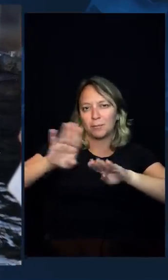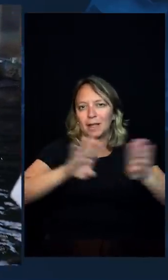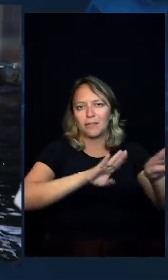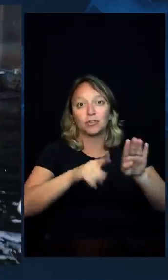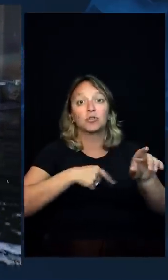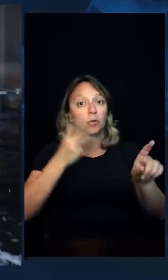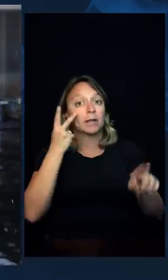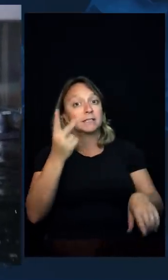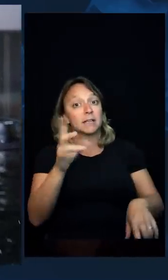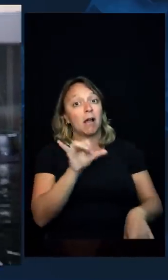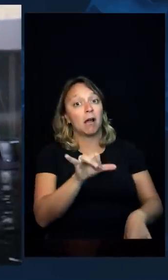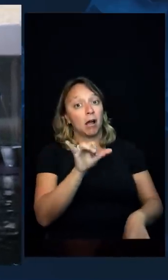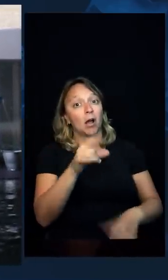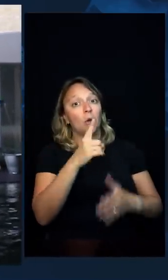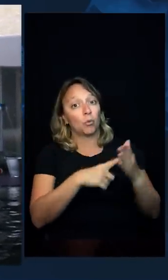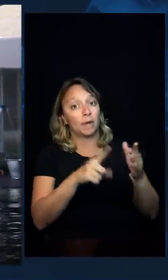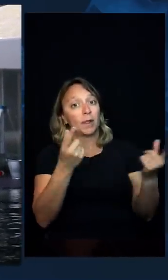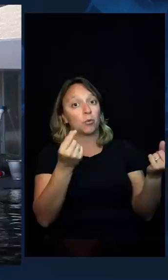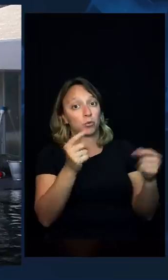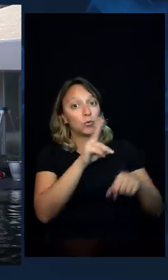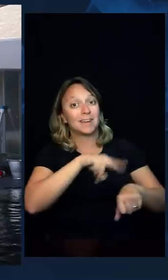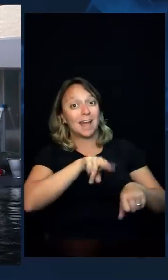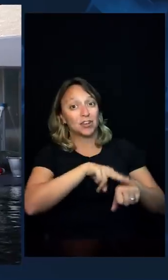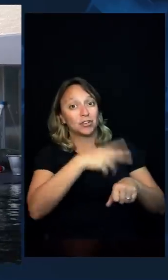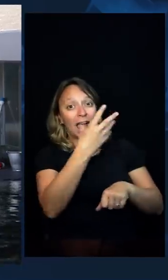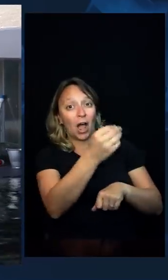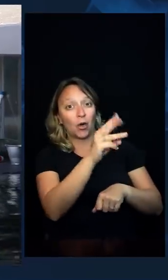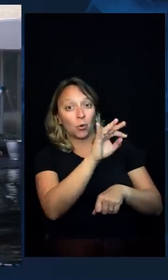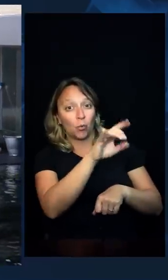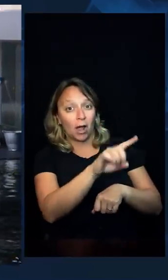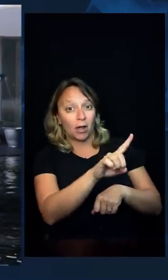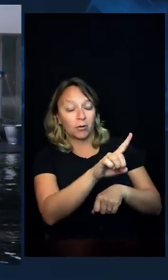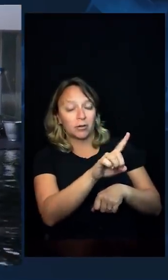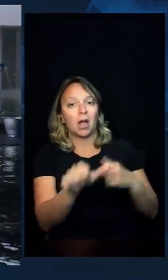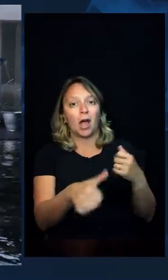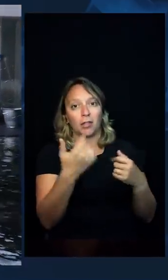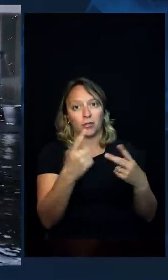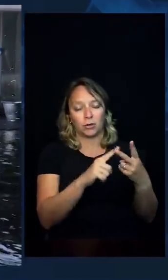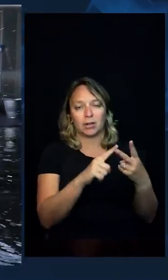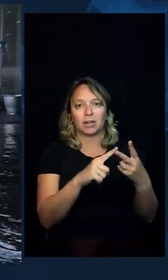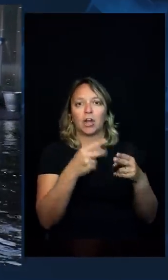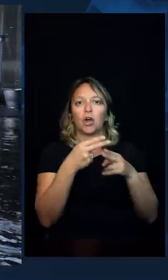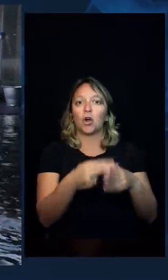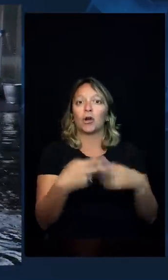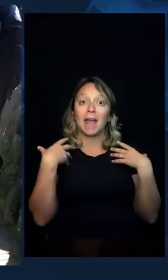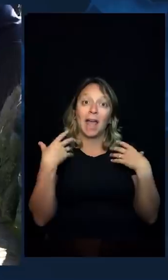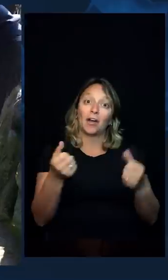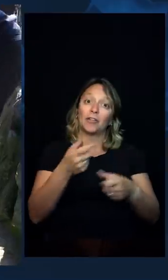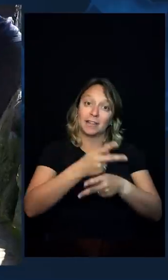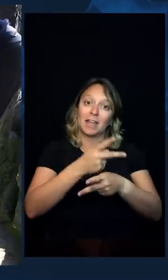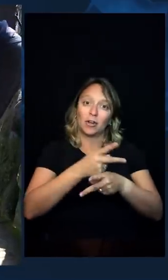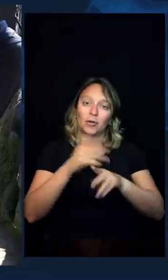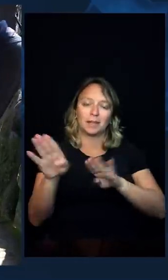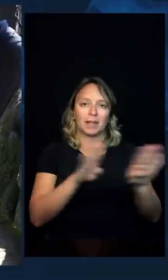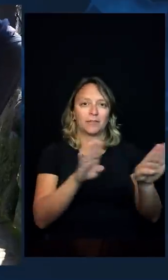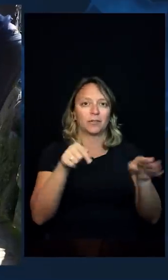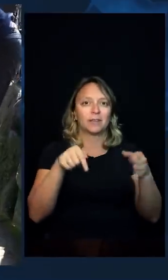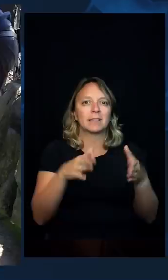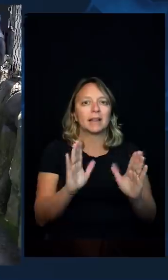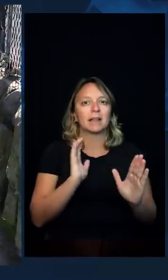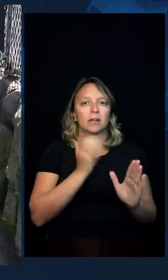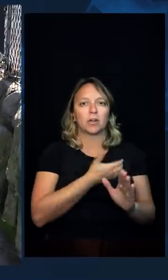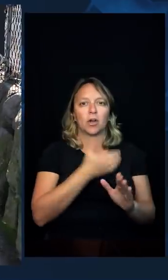doing naturally out in the wild. We also train for another behavior called a healthcare behavior. This allows our harbor seals